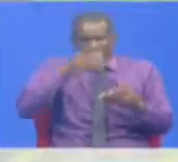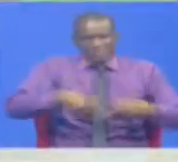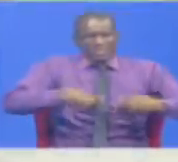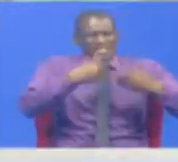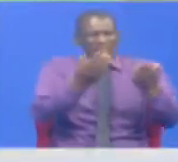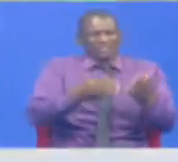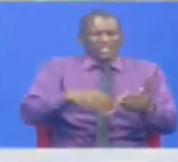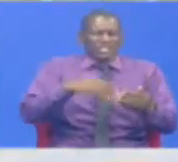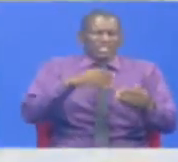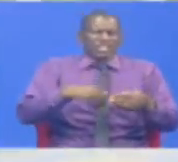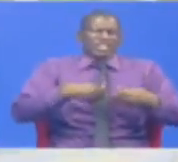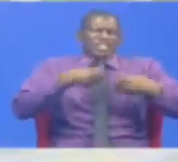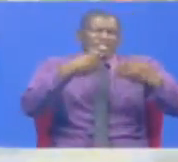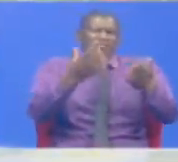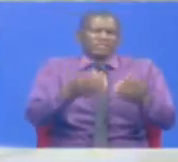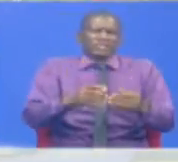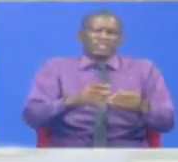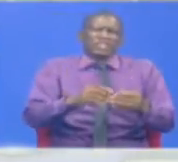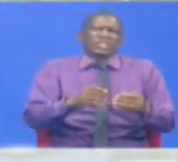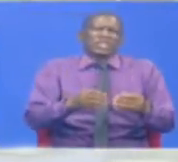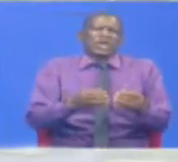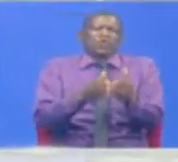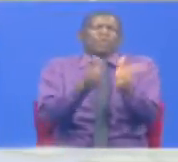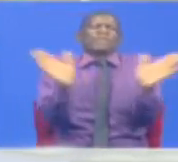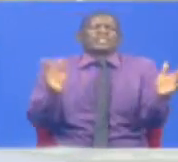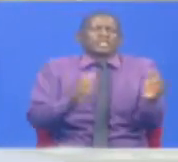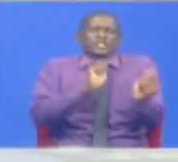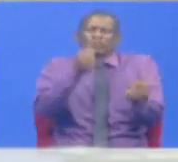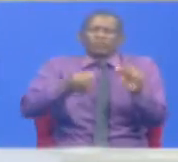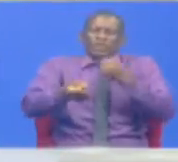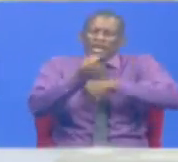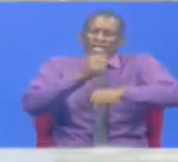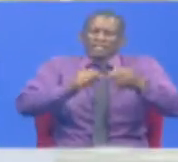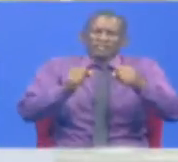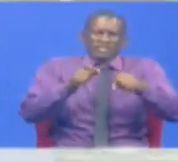light for the resumption of sports activities in the country.